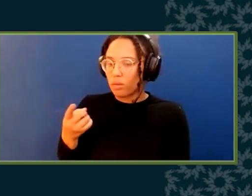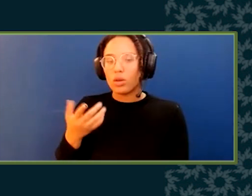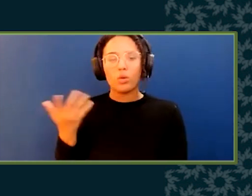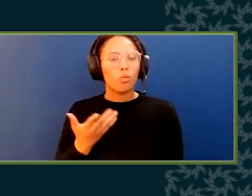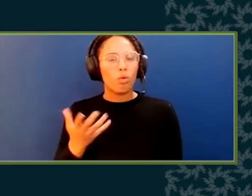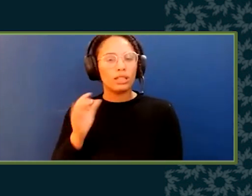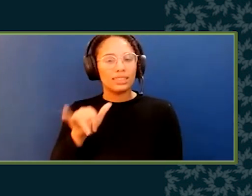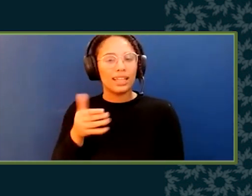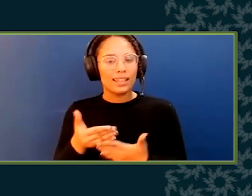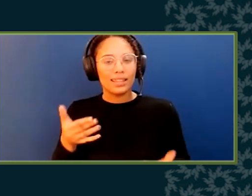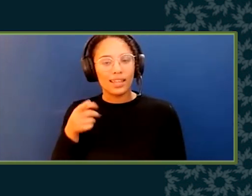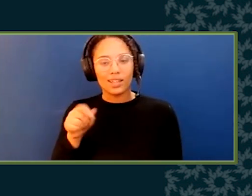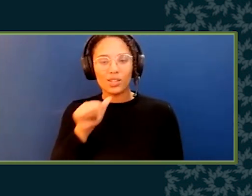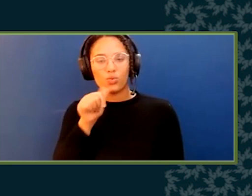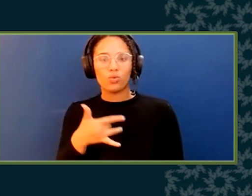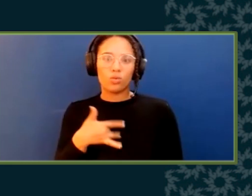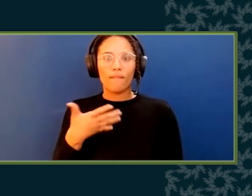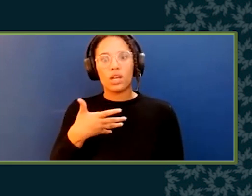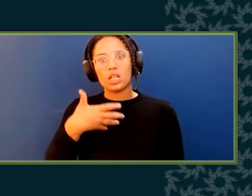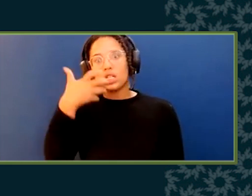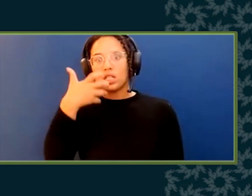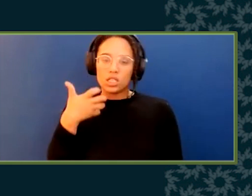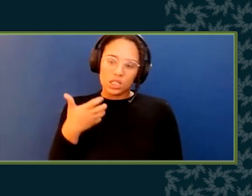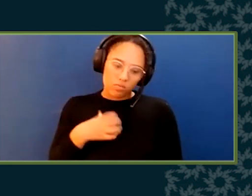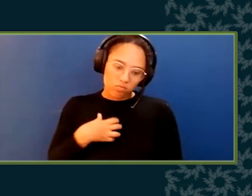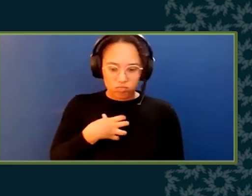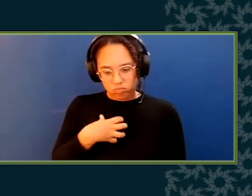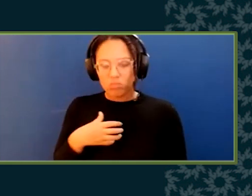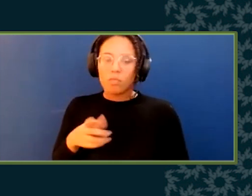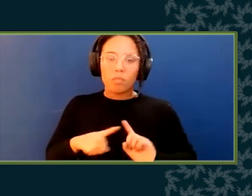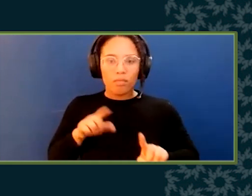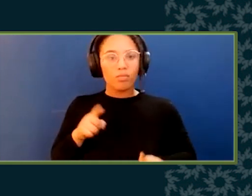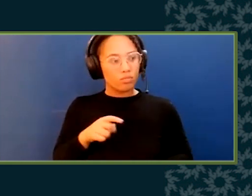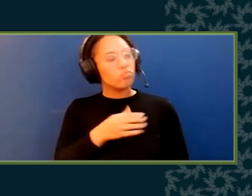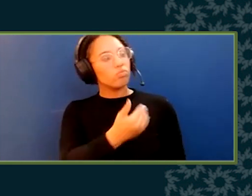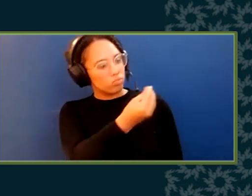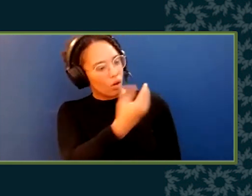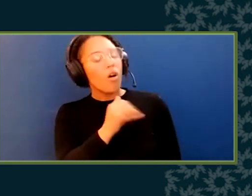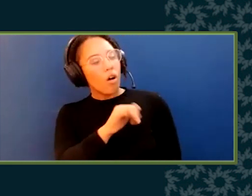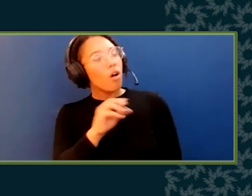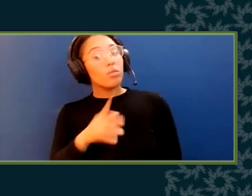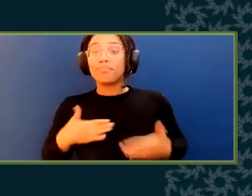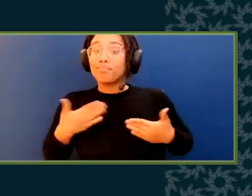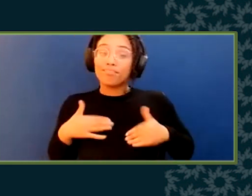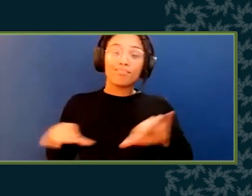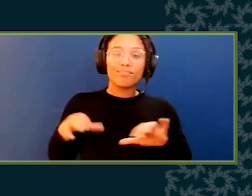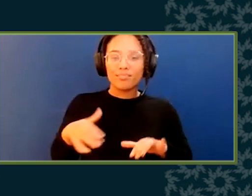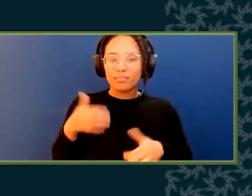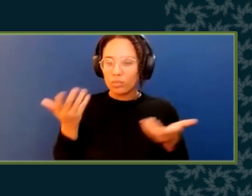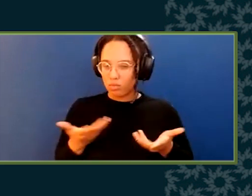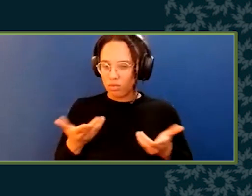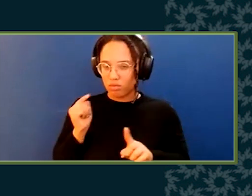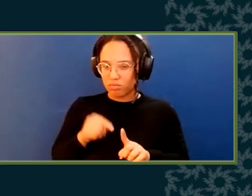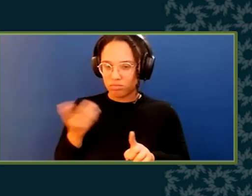be angry to do and you would do with so much joy? Do that. So I will say that. And then as